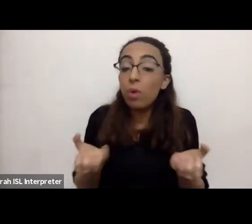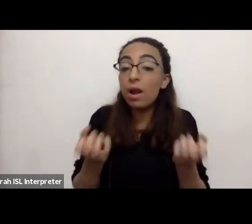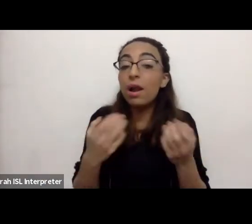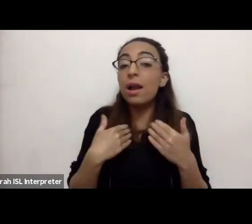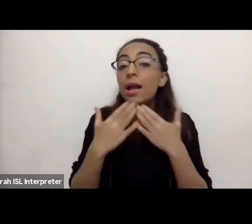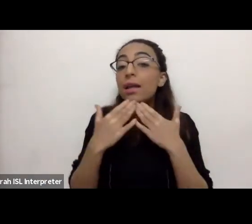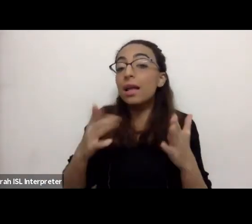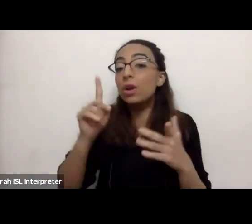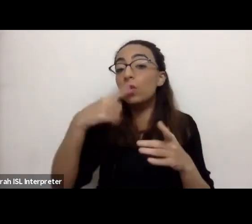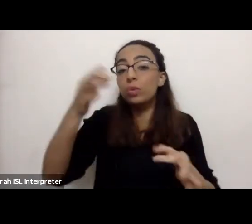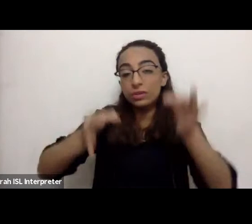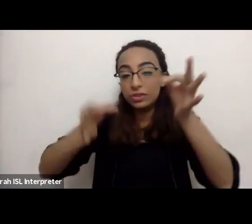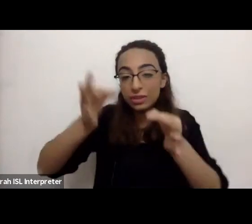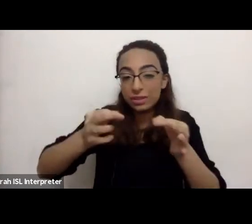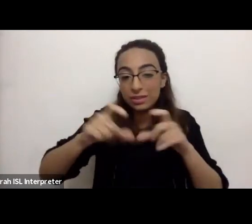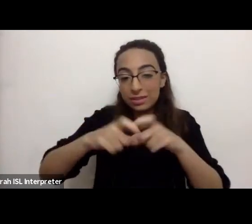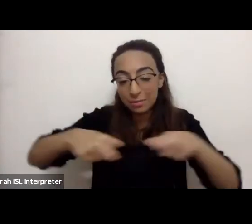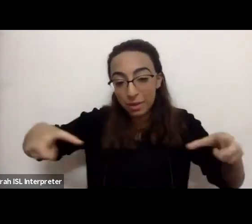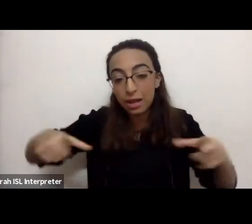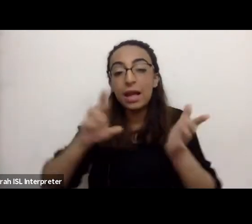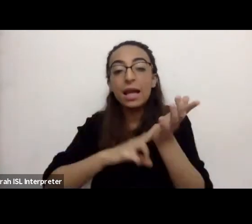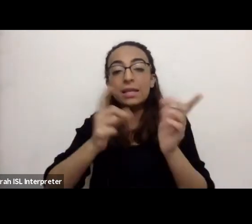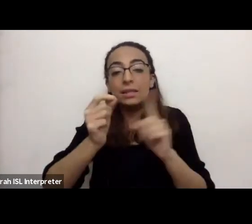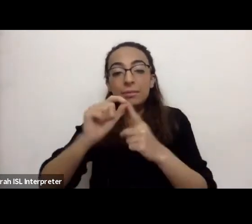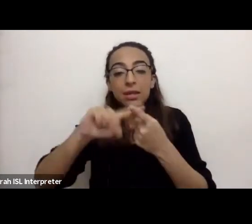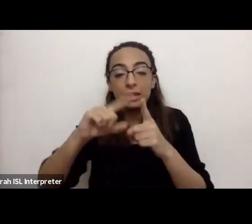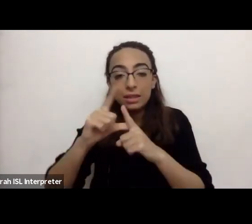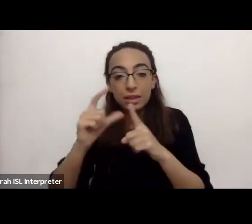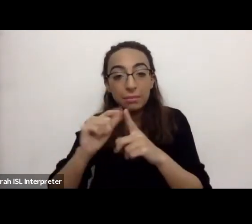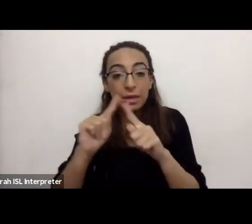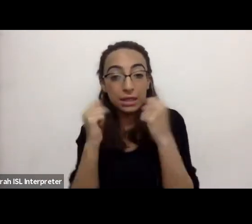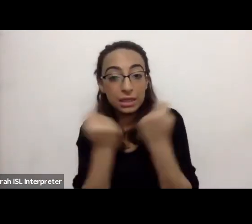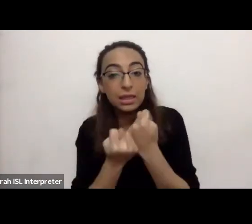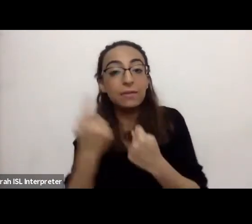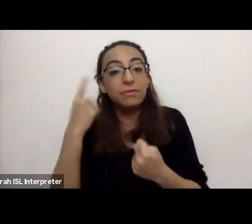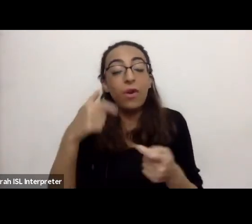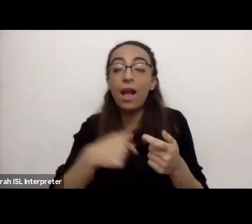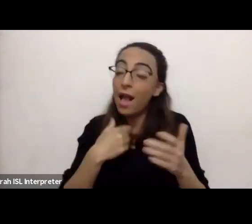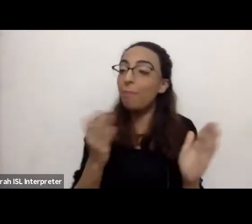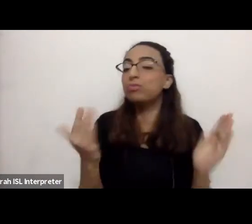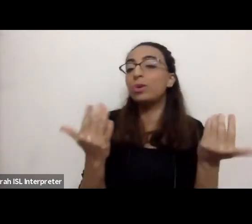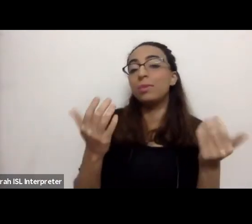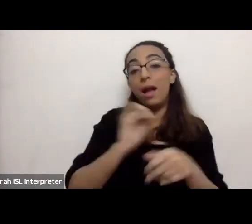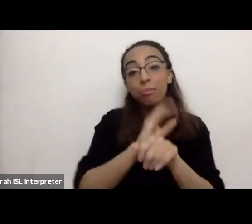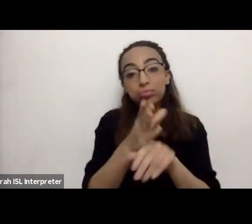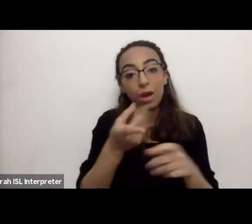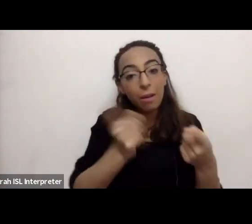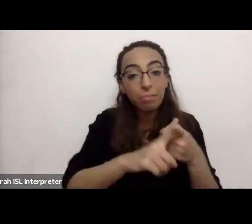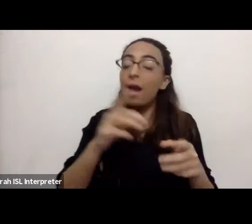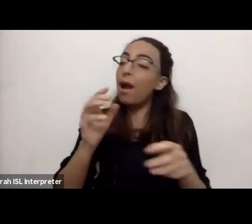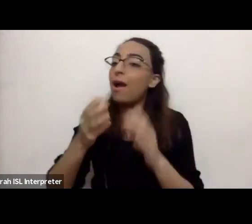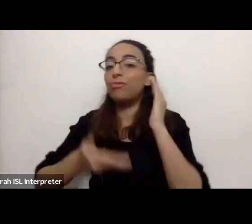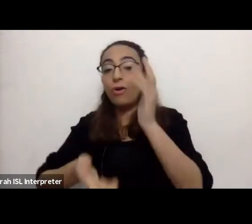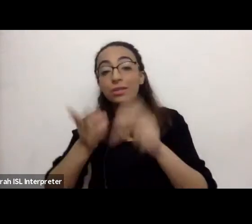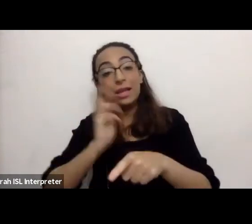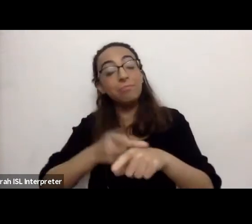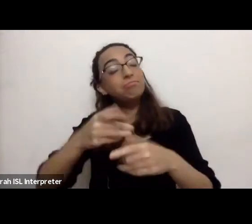the jury and NCPEDP team for making this happen during these days, and of